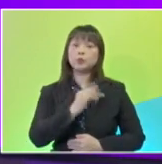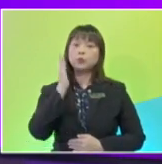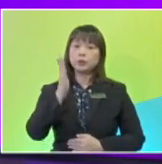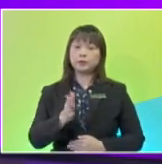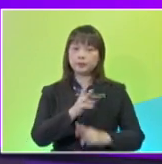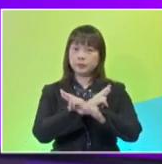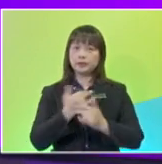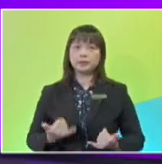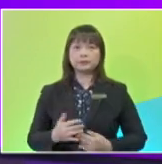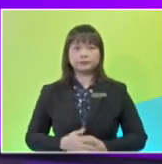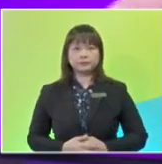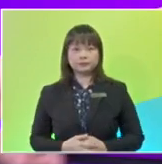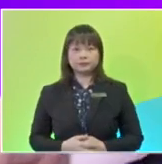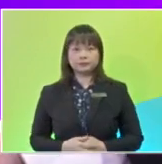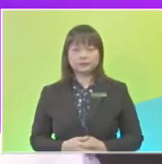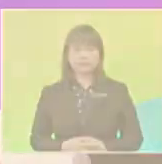very shortly.